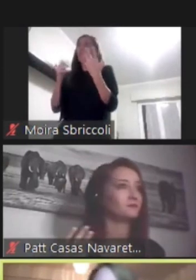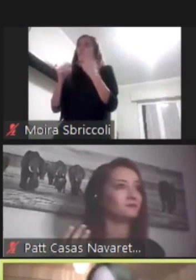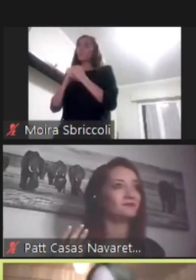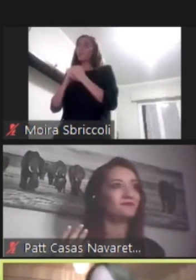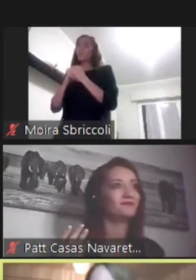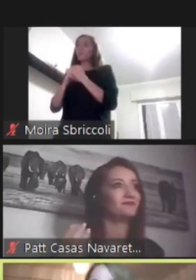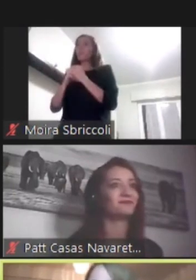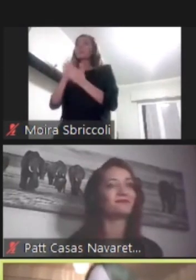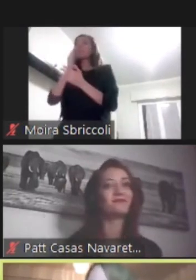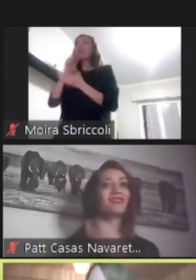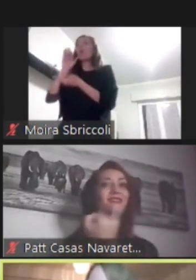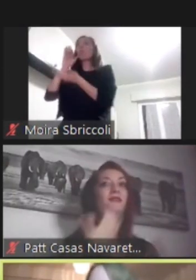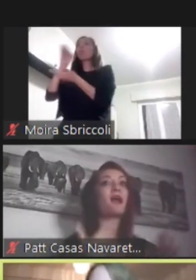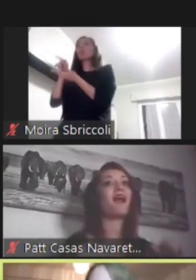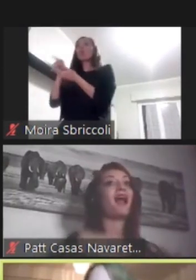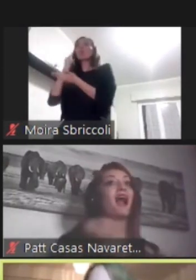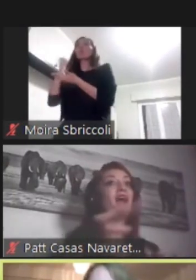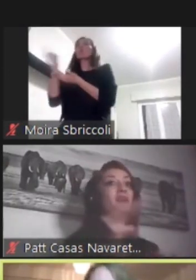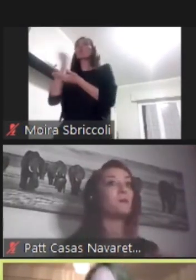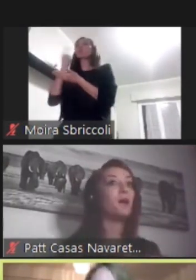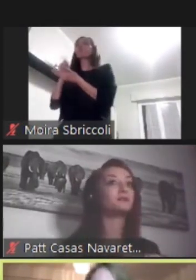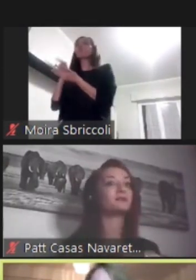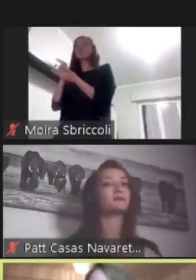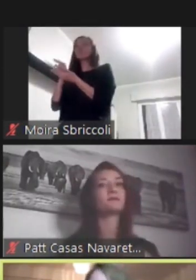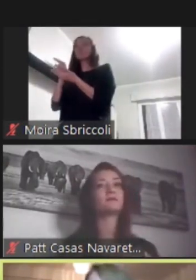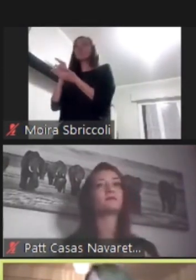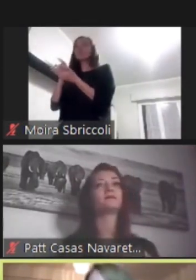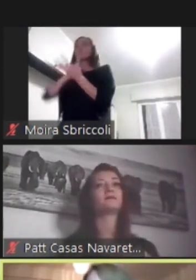RX products. Please don't feel